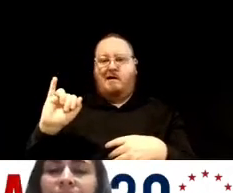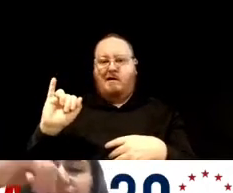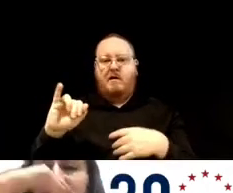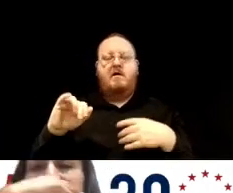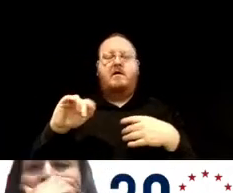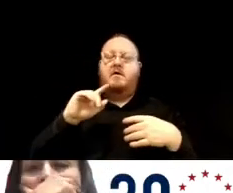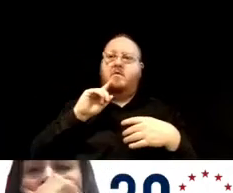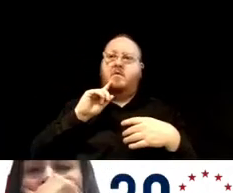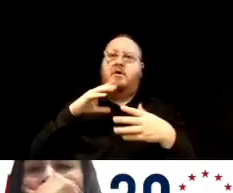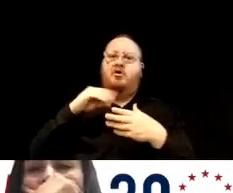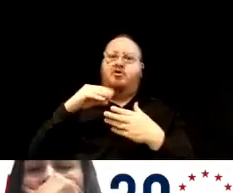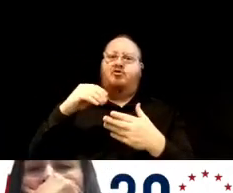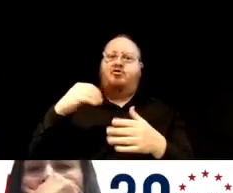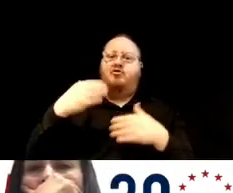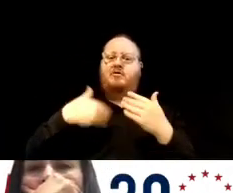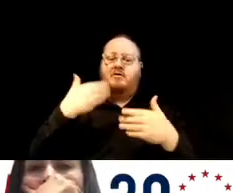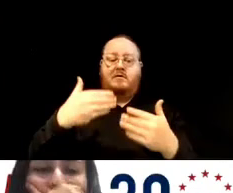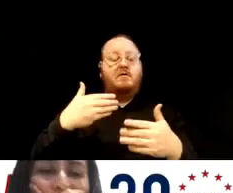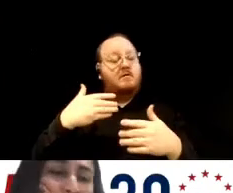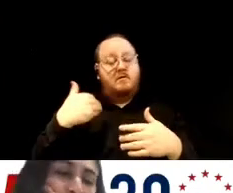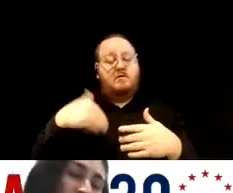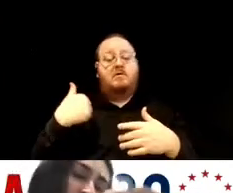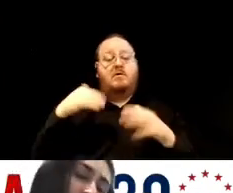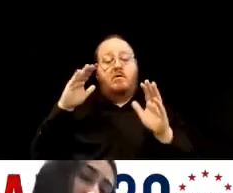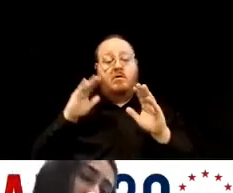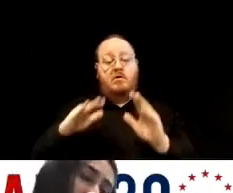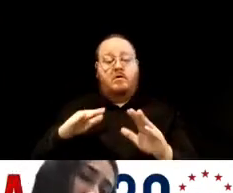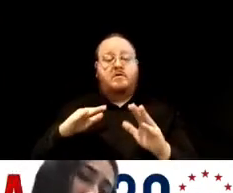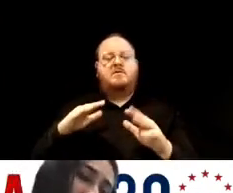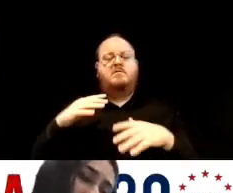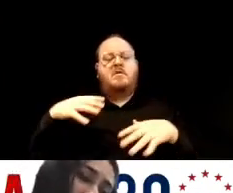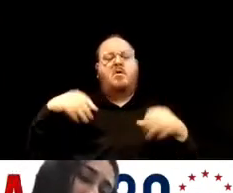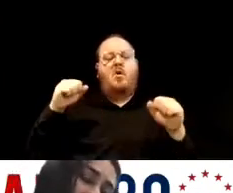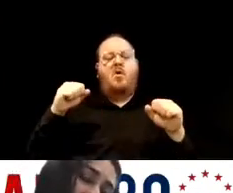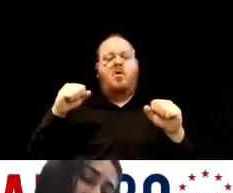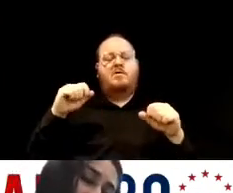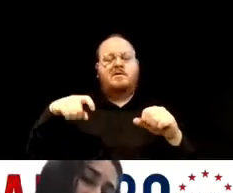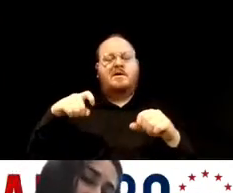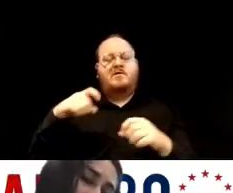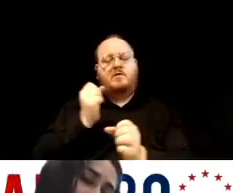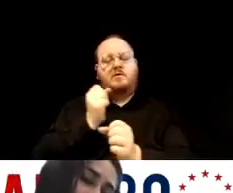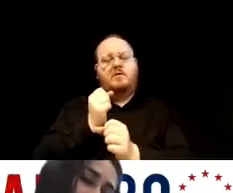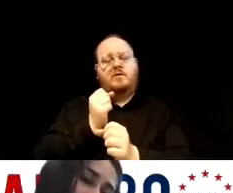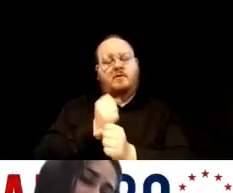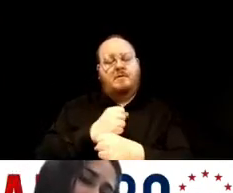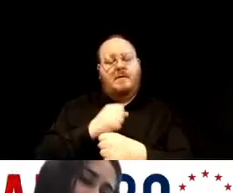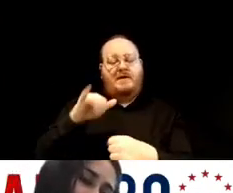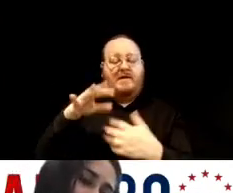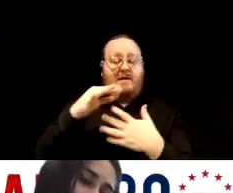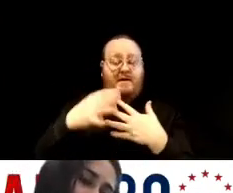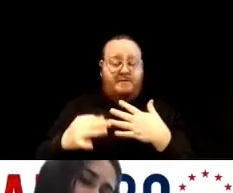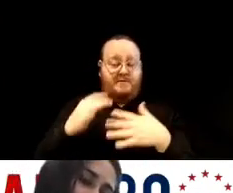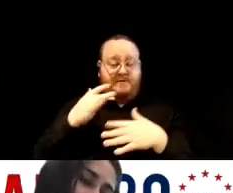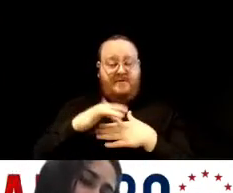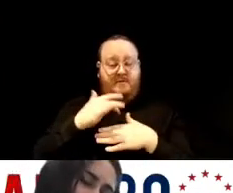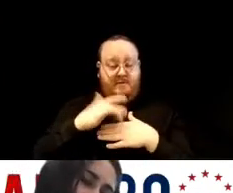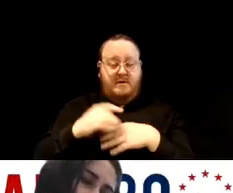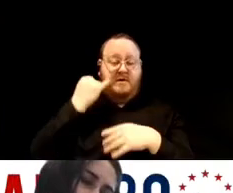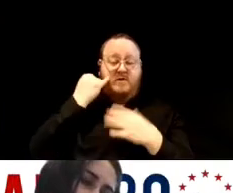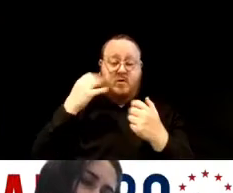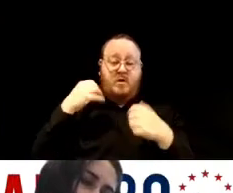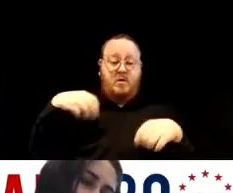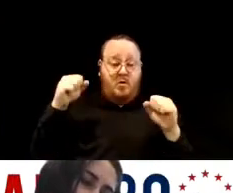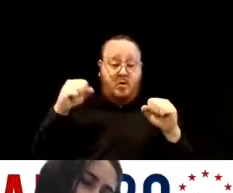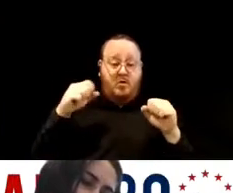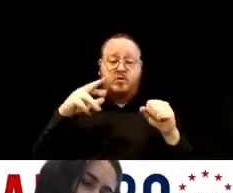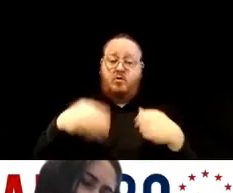that's one thing. But yes, the host will need to make that option. So if you're looking to if you're looking to be a host or to offer,